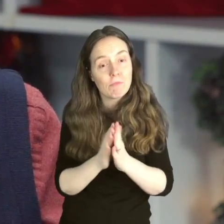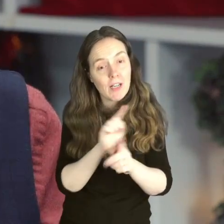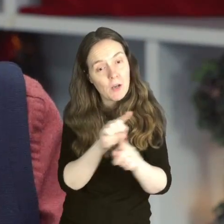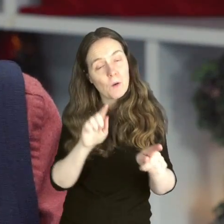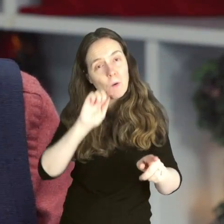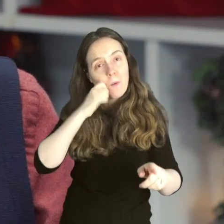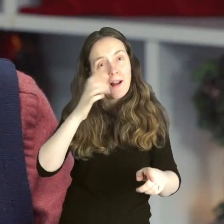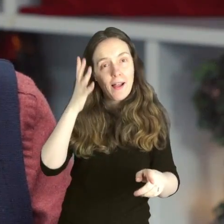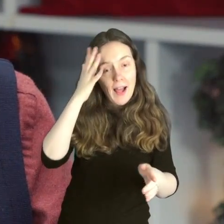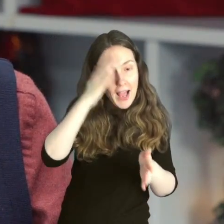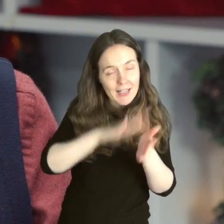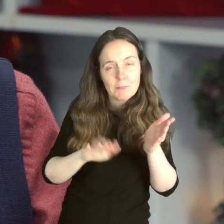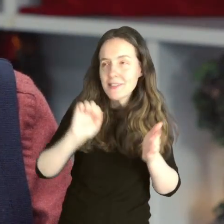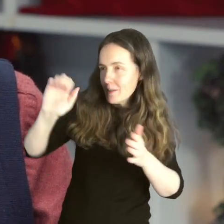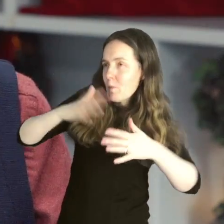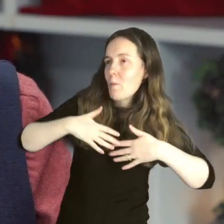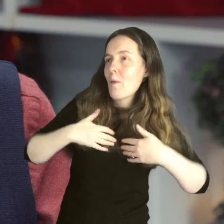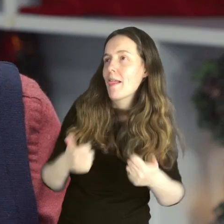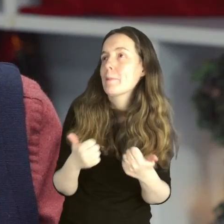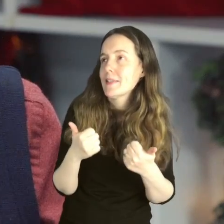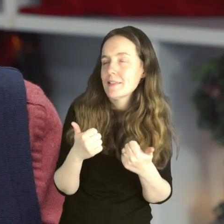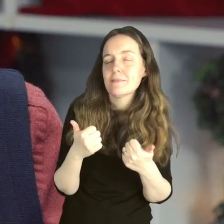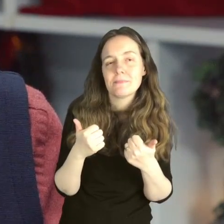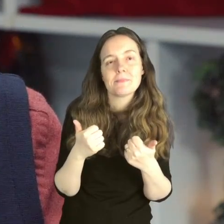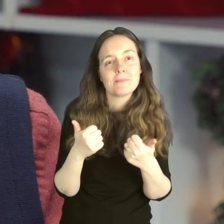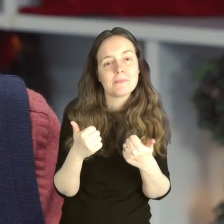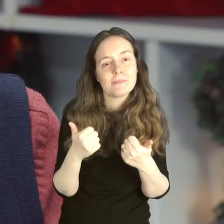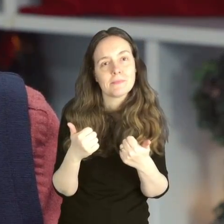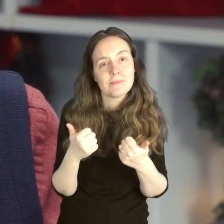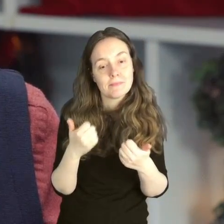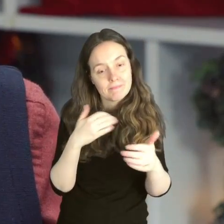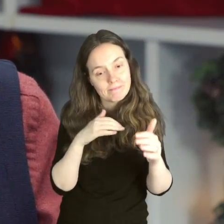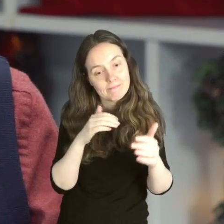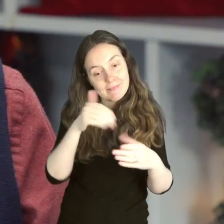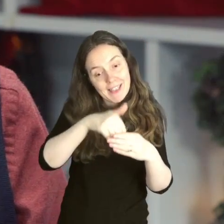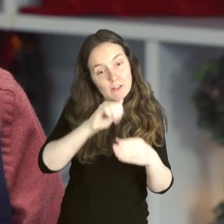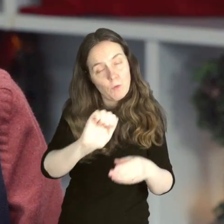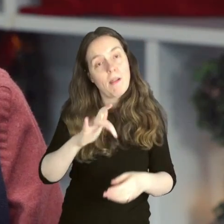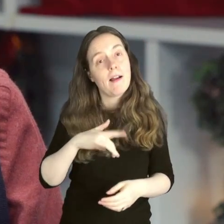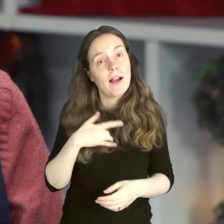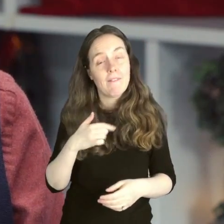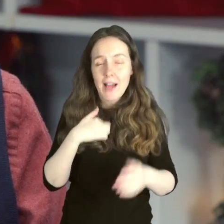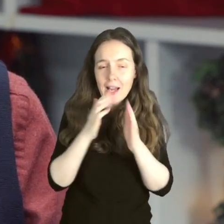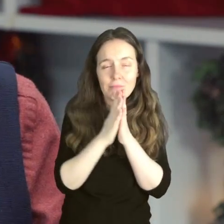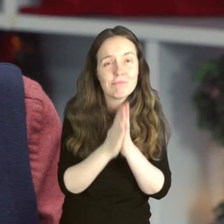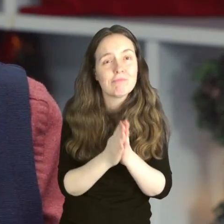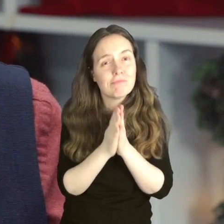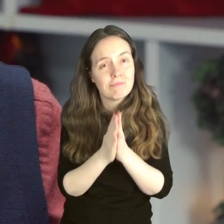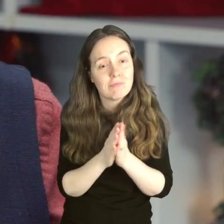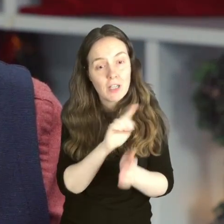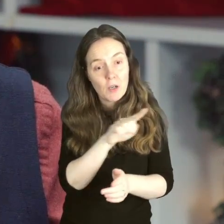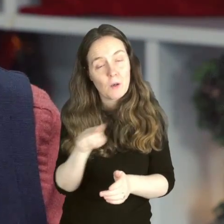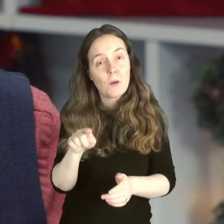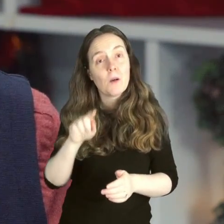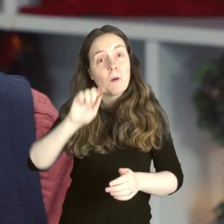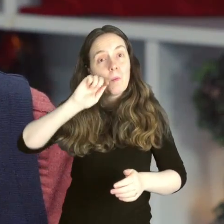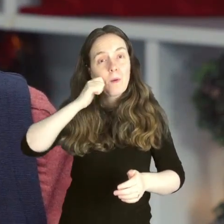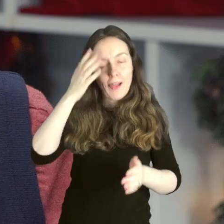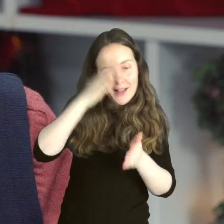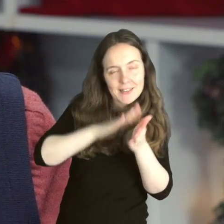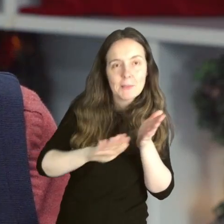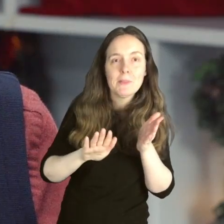his well-being in your life. And I pray that you will experience